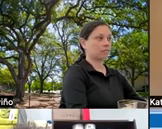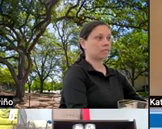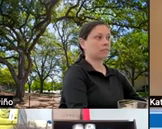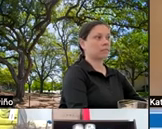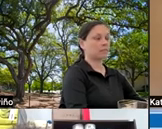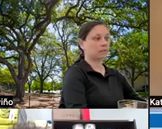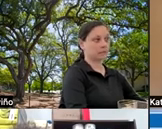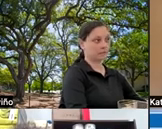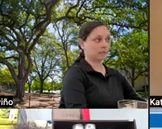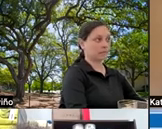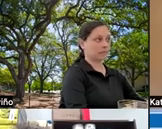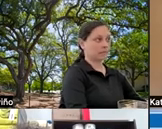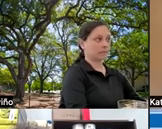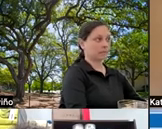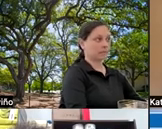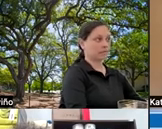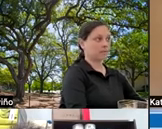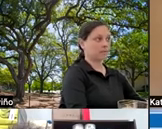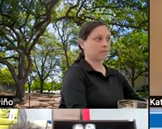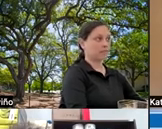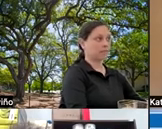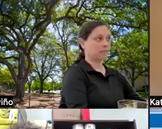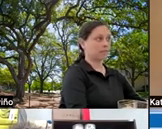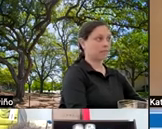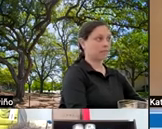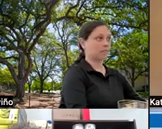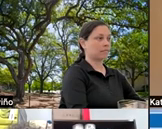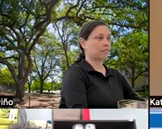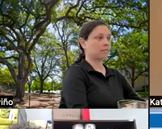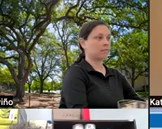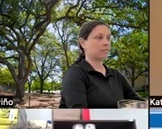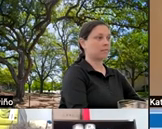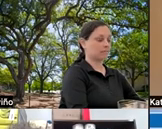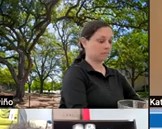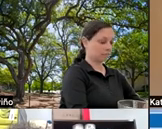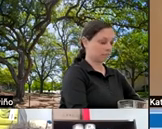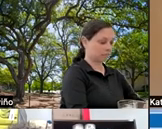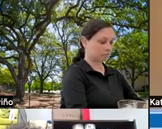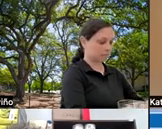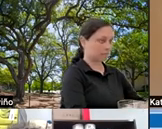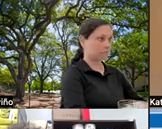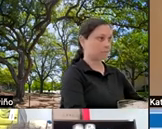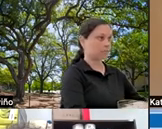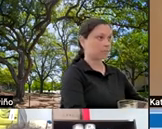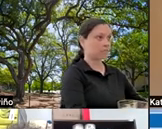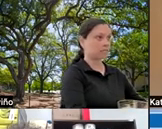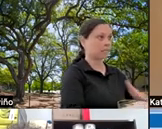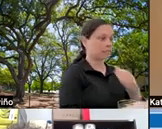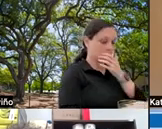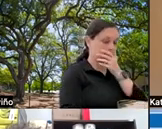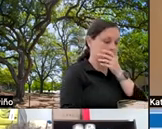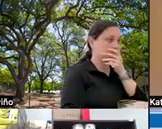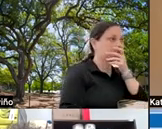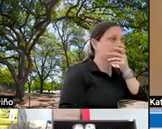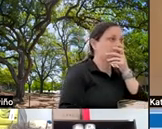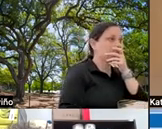bump those numbers up. I think we need to hear from more people who are in the trenches working directly with